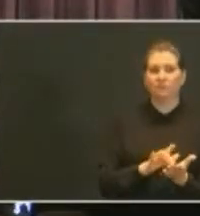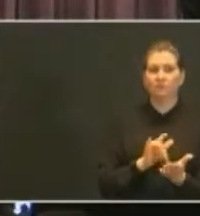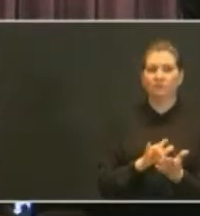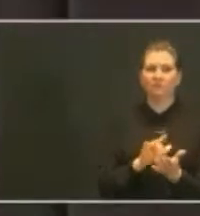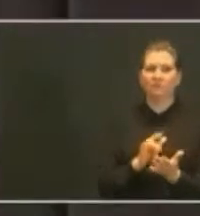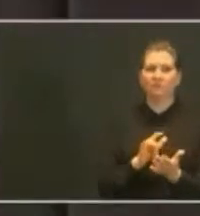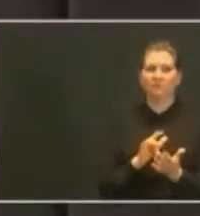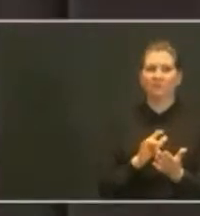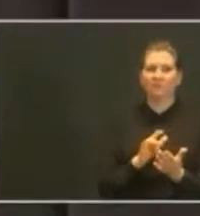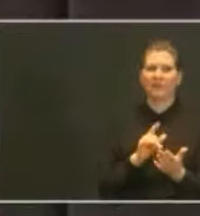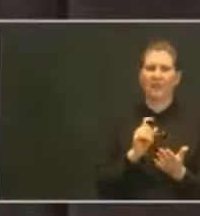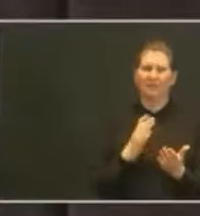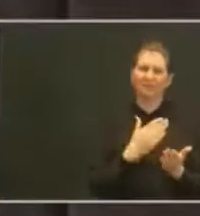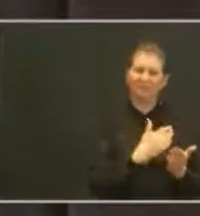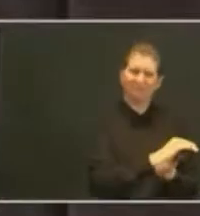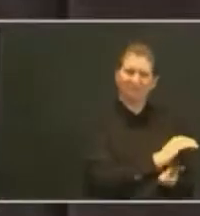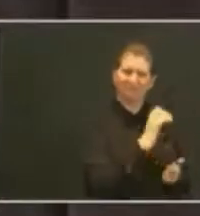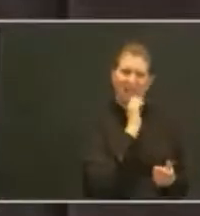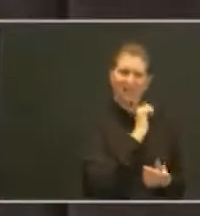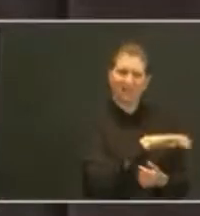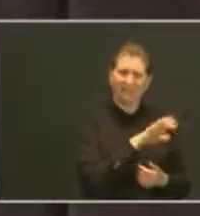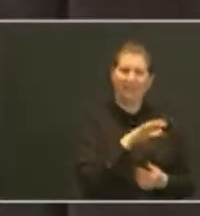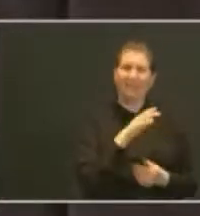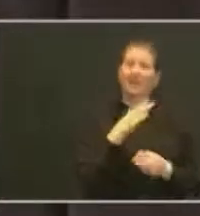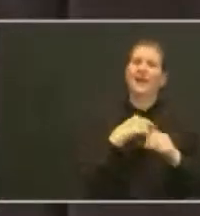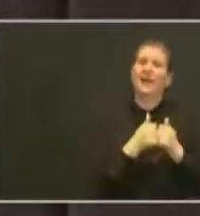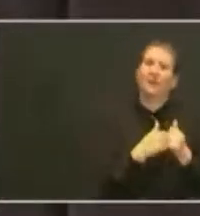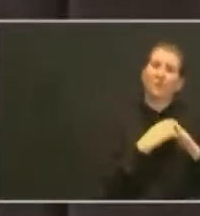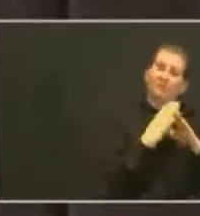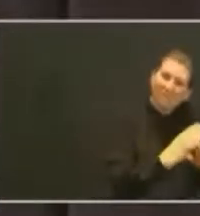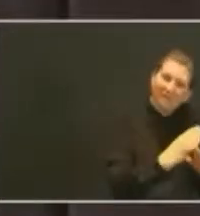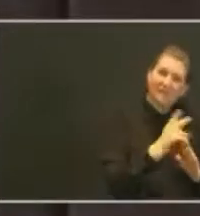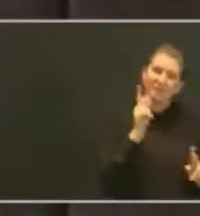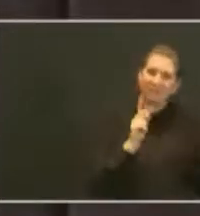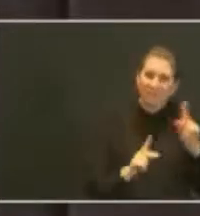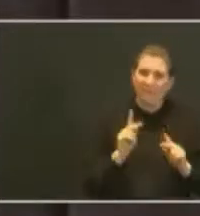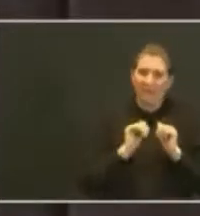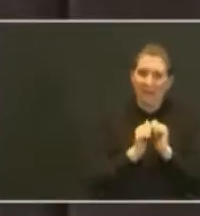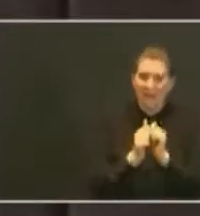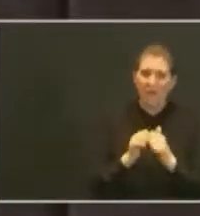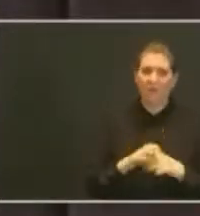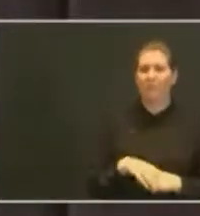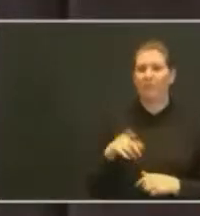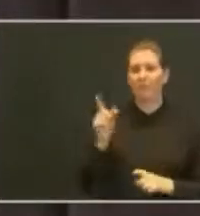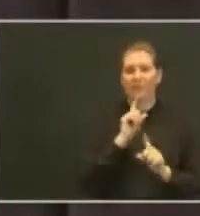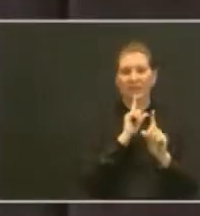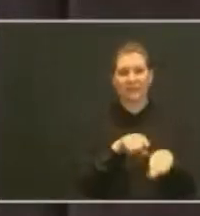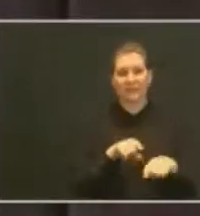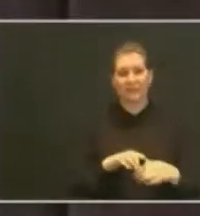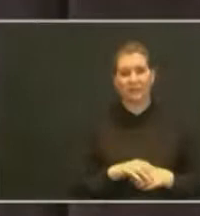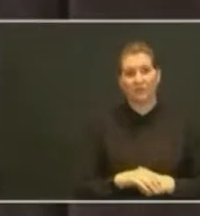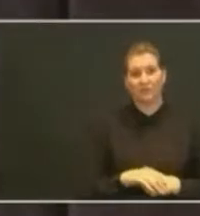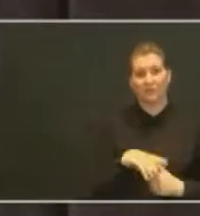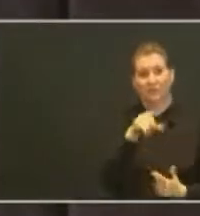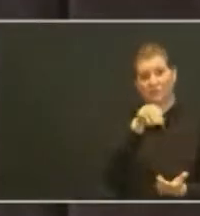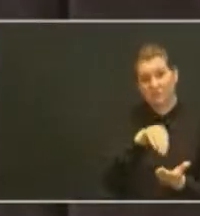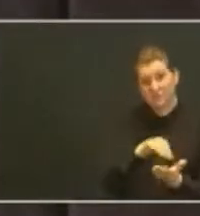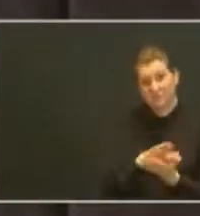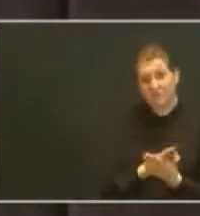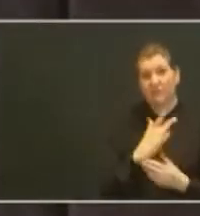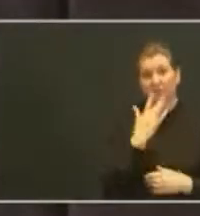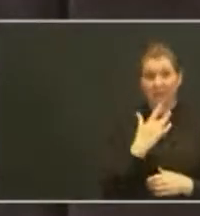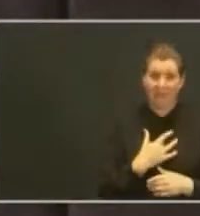on it? We do have that in terms of people being able to put their date of birth from